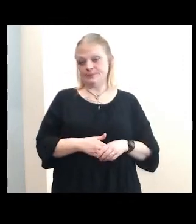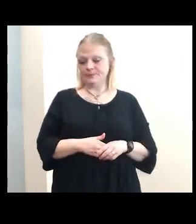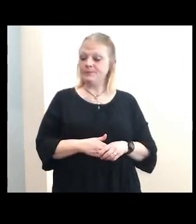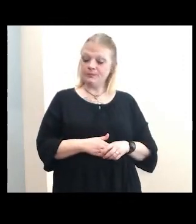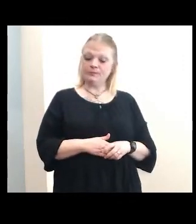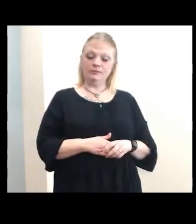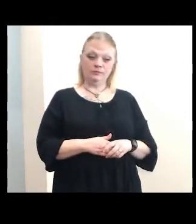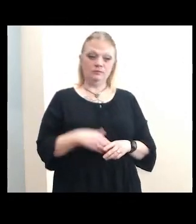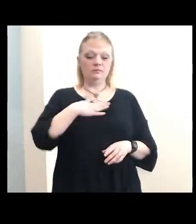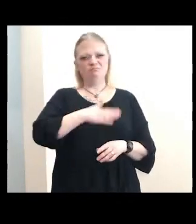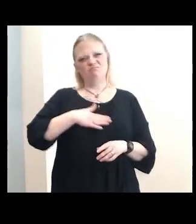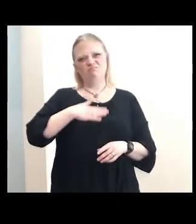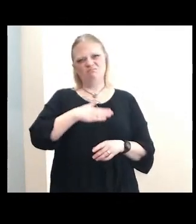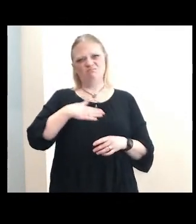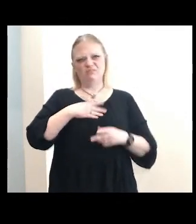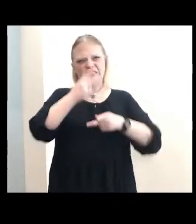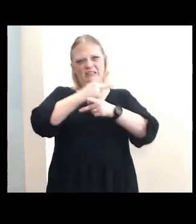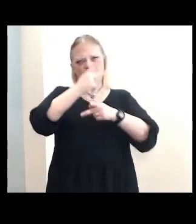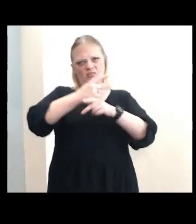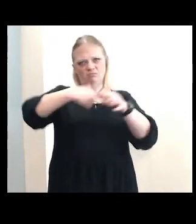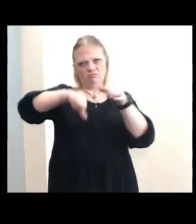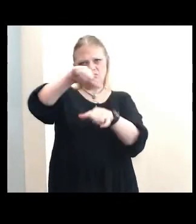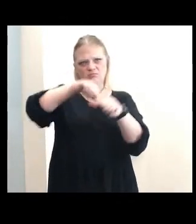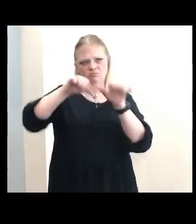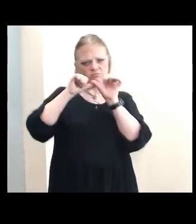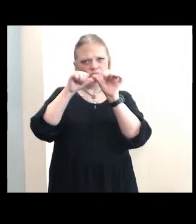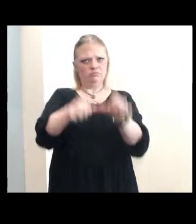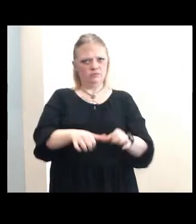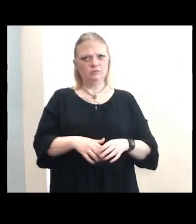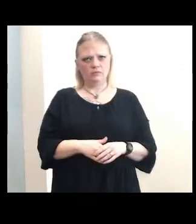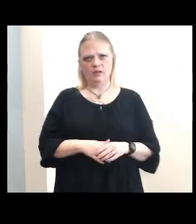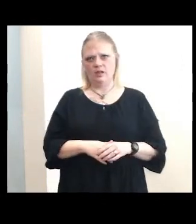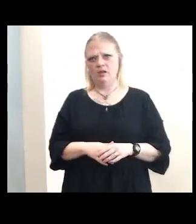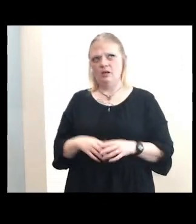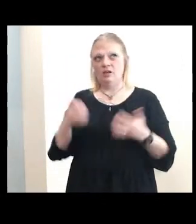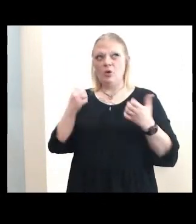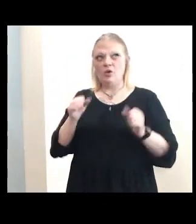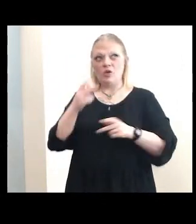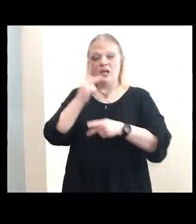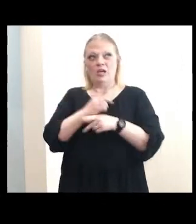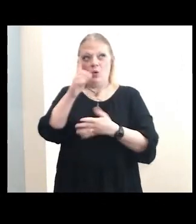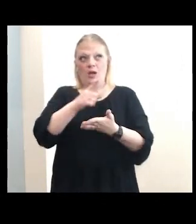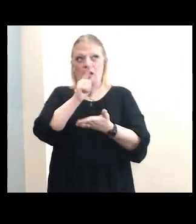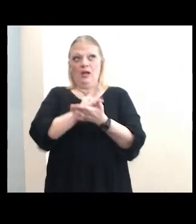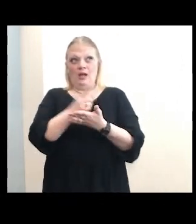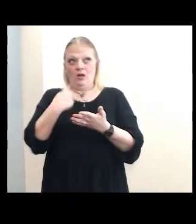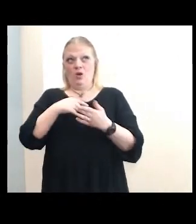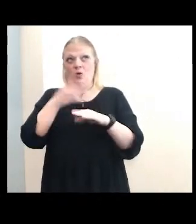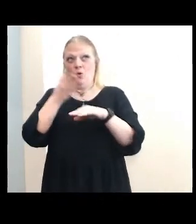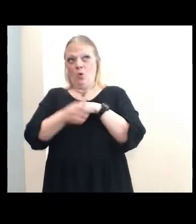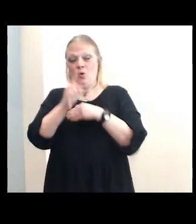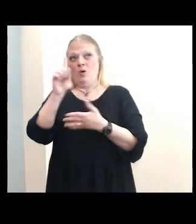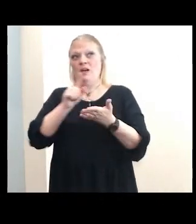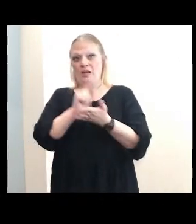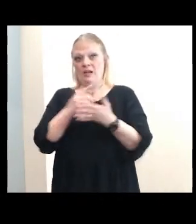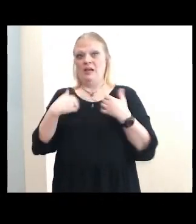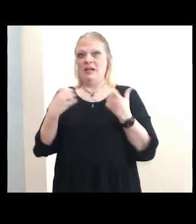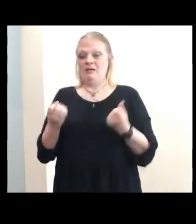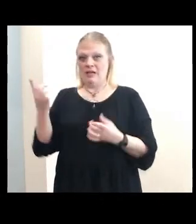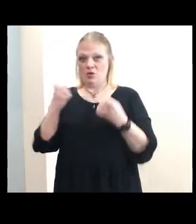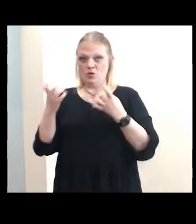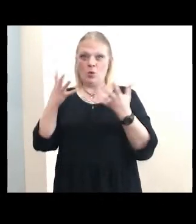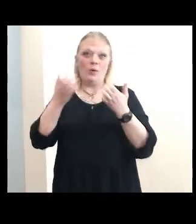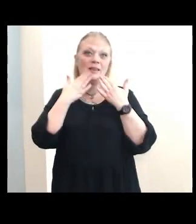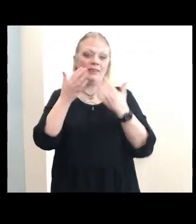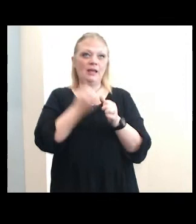So please be your brothers and sisters' keeper, continued. We try to keep these to an hour. We've gone an hour. We had a lot of questions. I want to